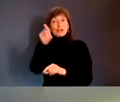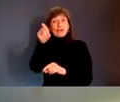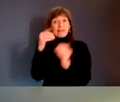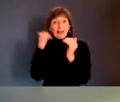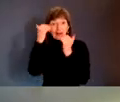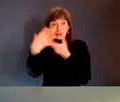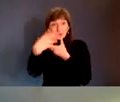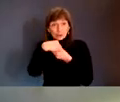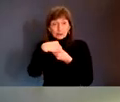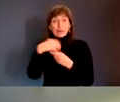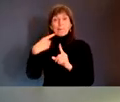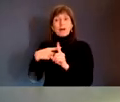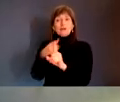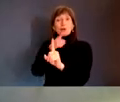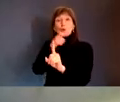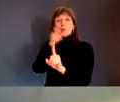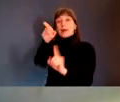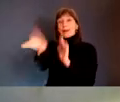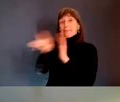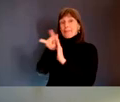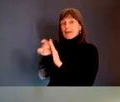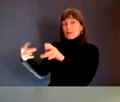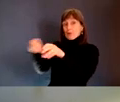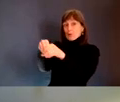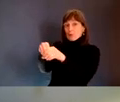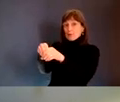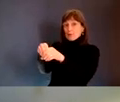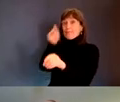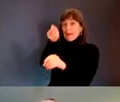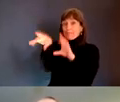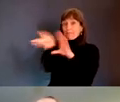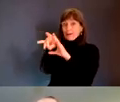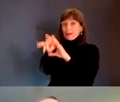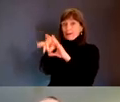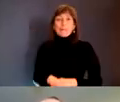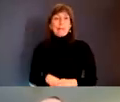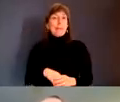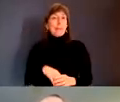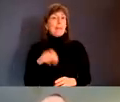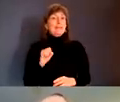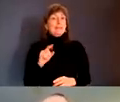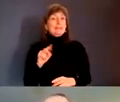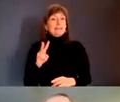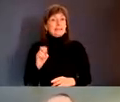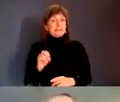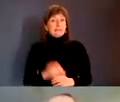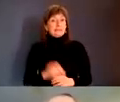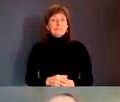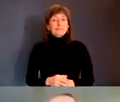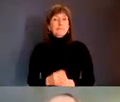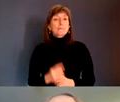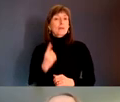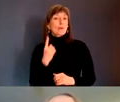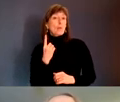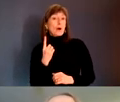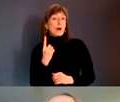want to include. I don't know if that answers your question or not. And Henry, just to add to that as well, I would say one of the service principles in